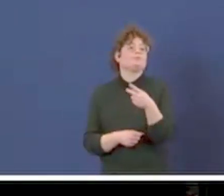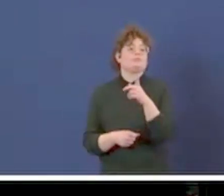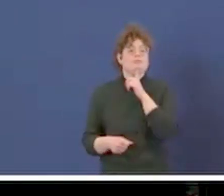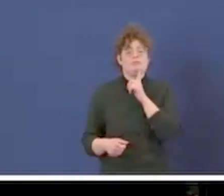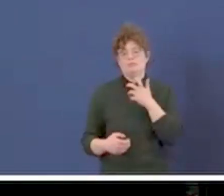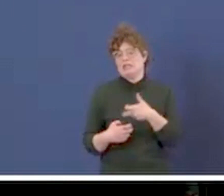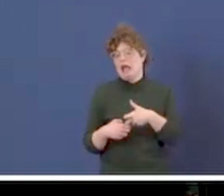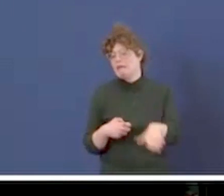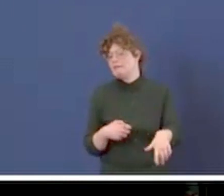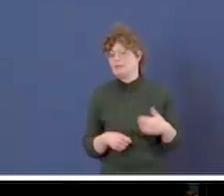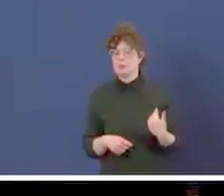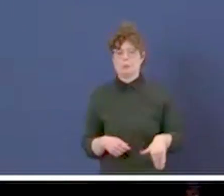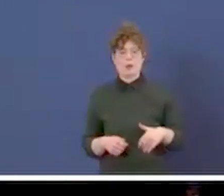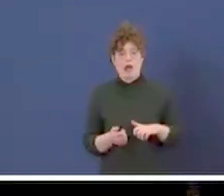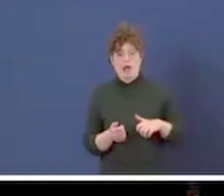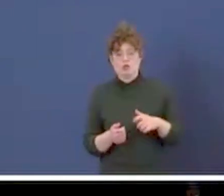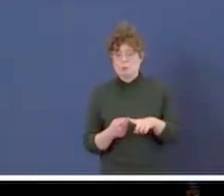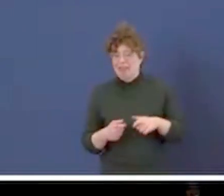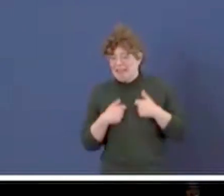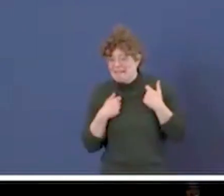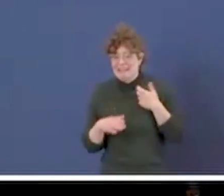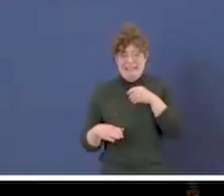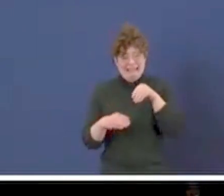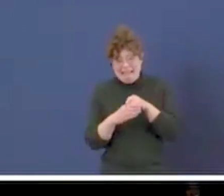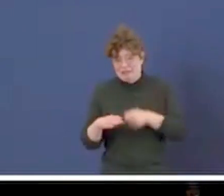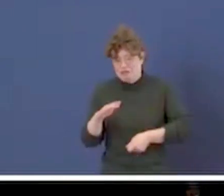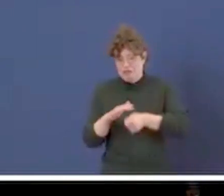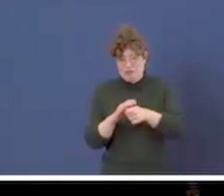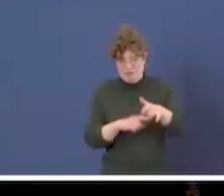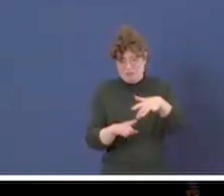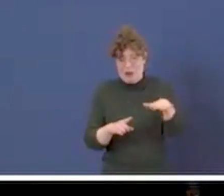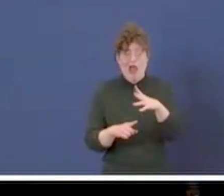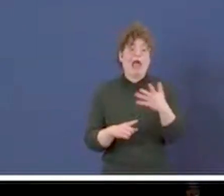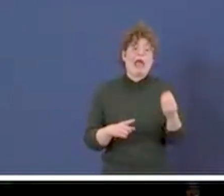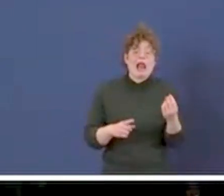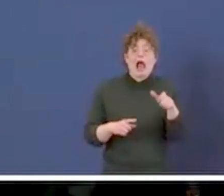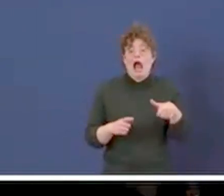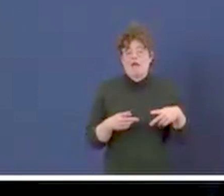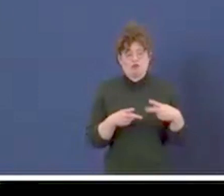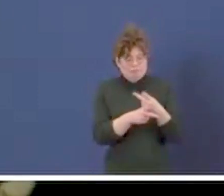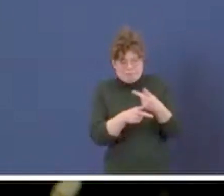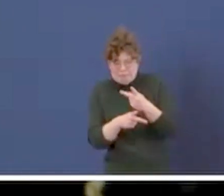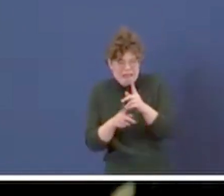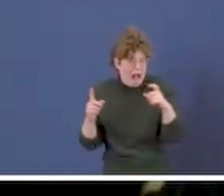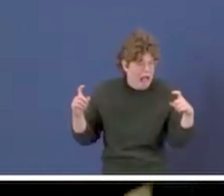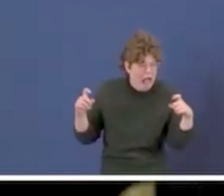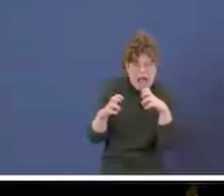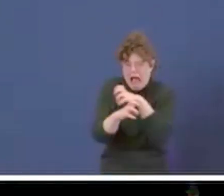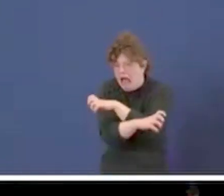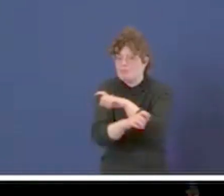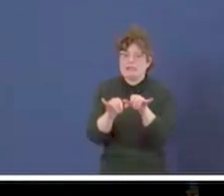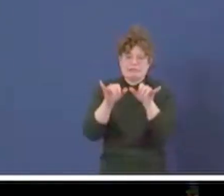it is to live in a shelter setting on top of navigating all these complex systems that are needed to